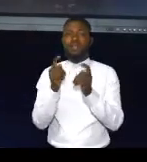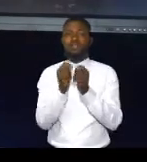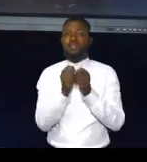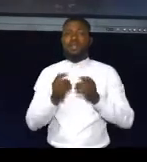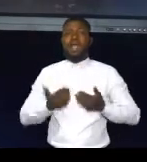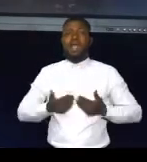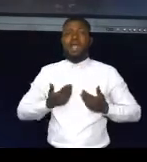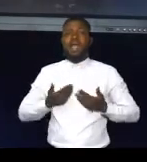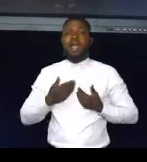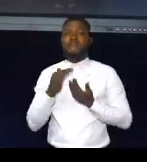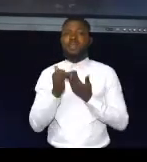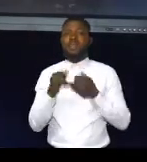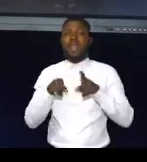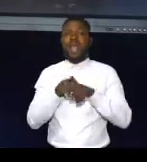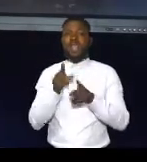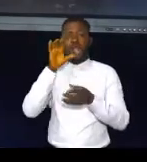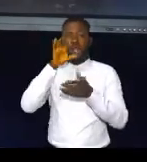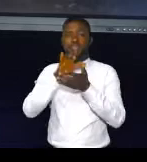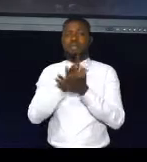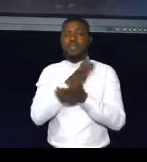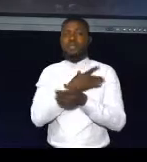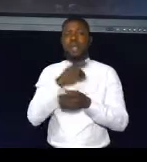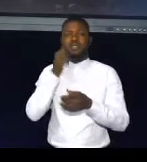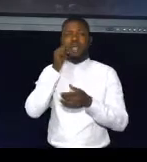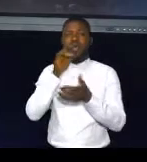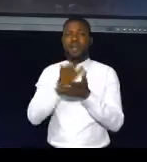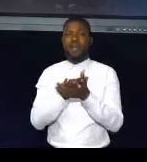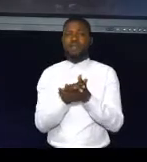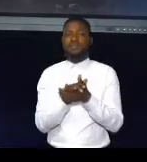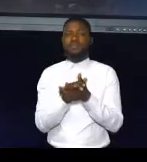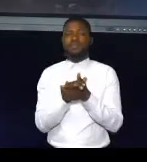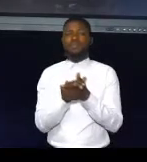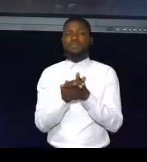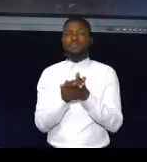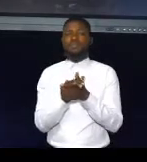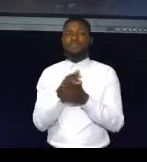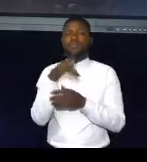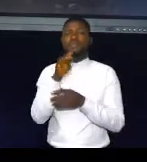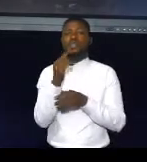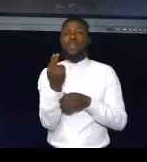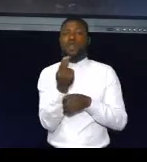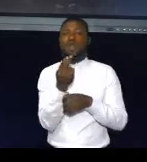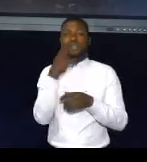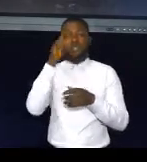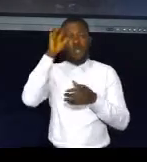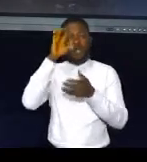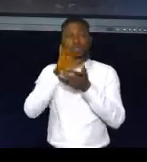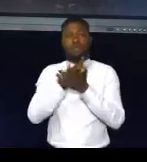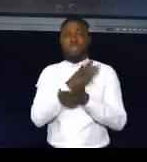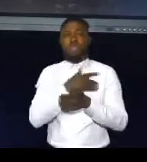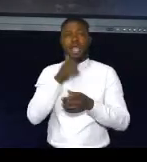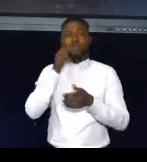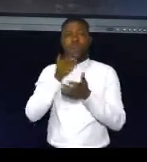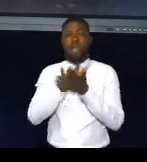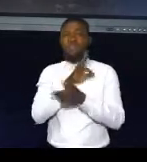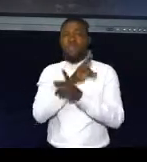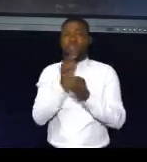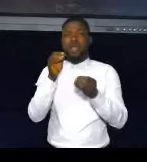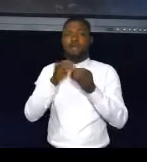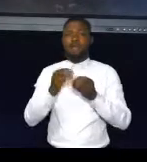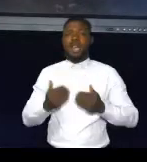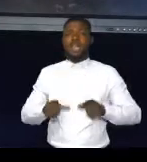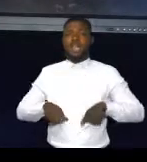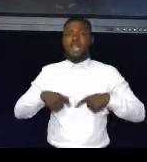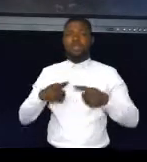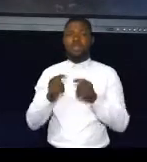living together happily as husband and wife. The couple, the husband and wife, are no longer